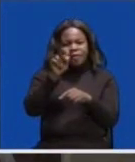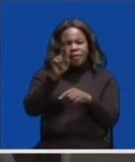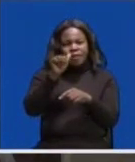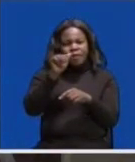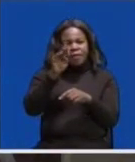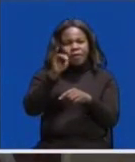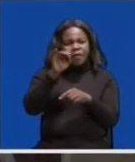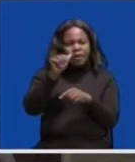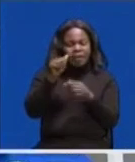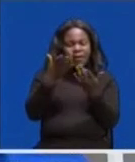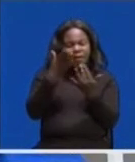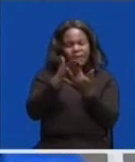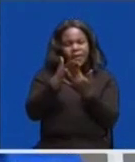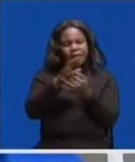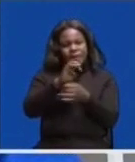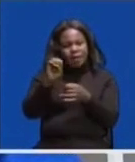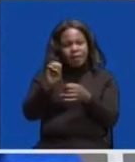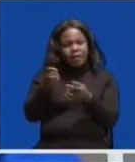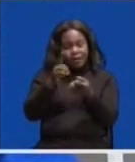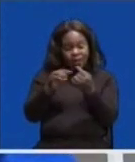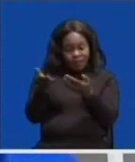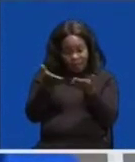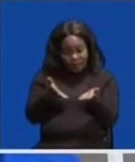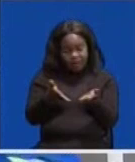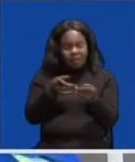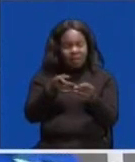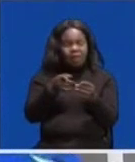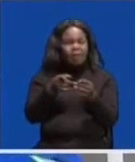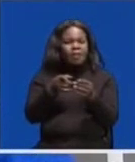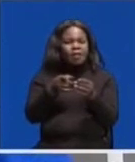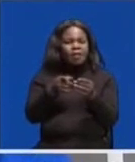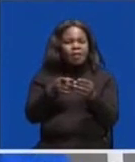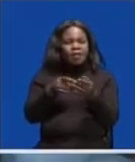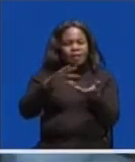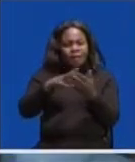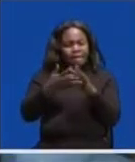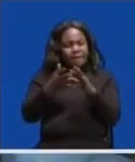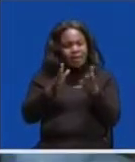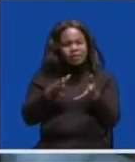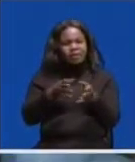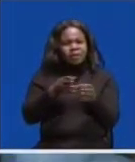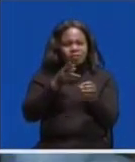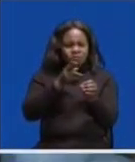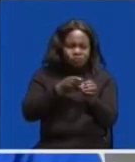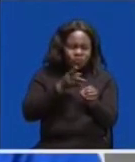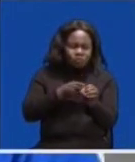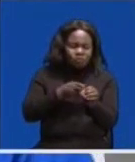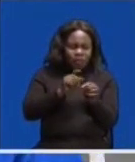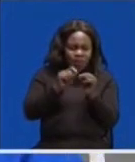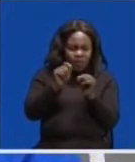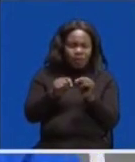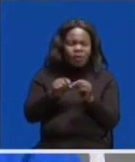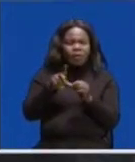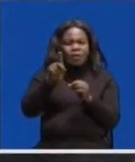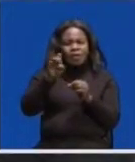we get it as it's still in hydrocarbon mixture, like it's a combination of petrol, diesel and paraffin. He notes